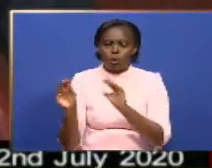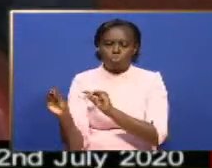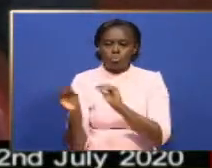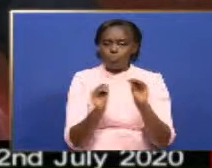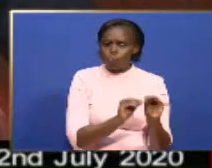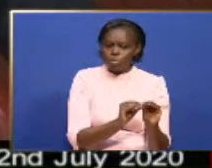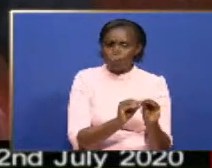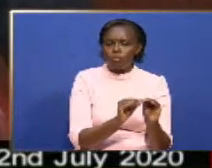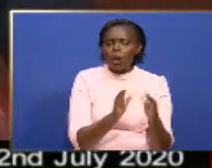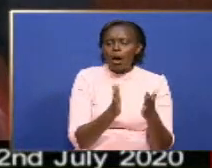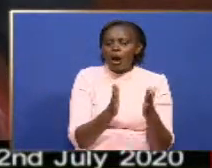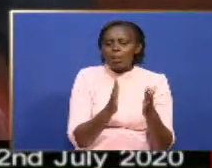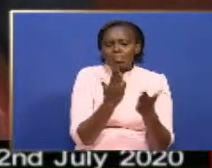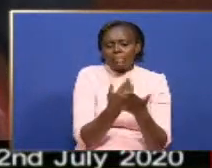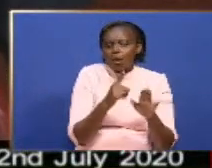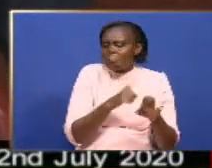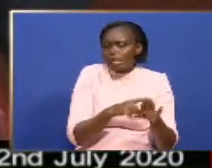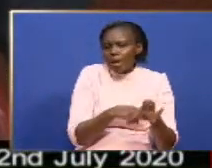they are denied